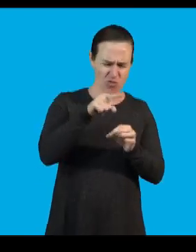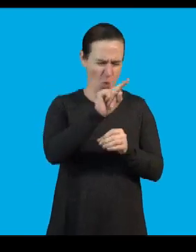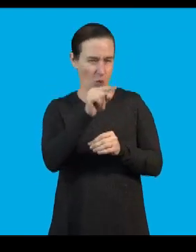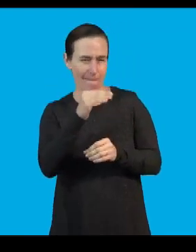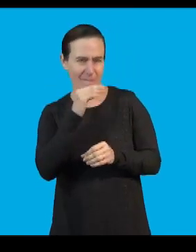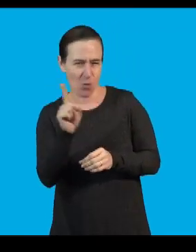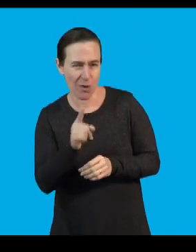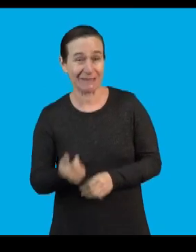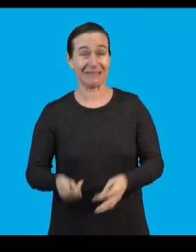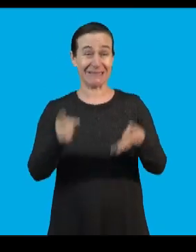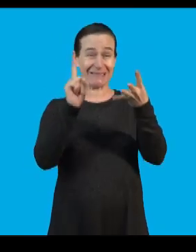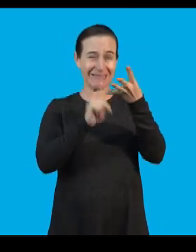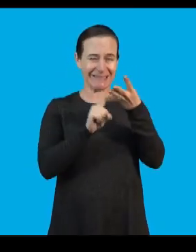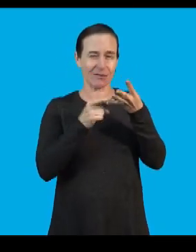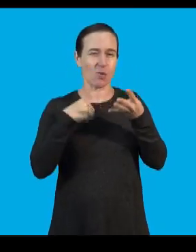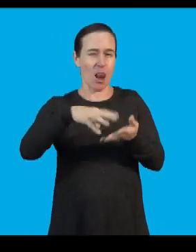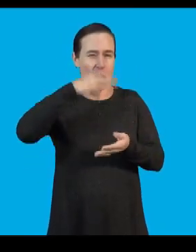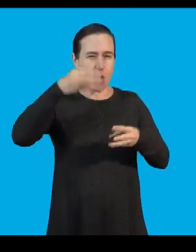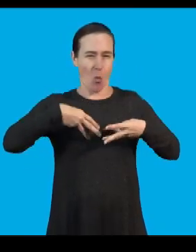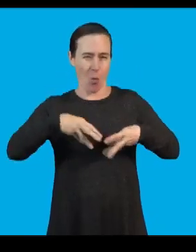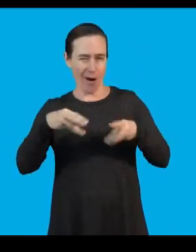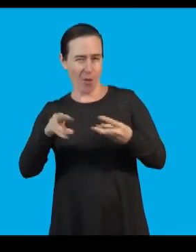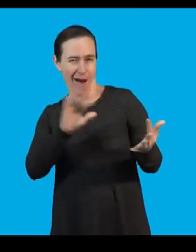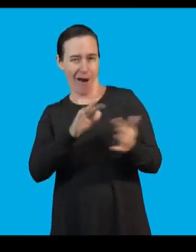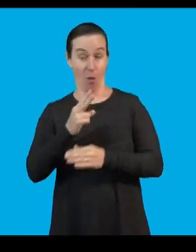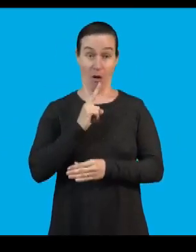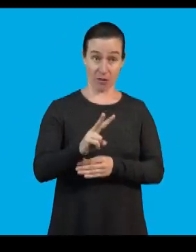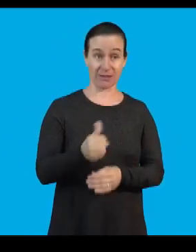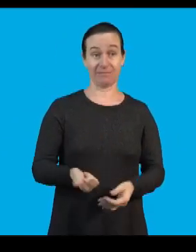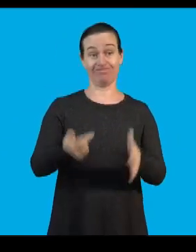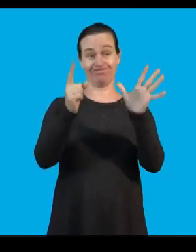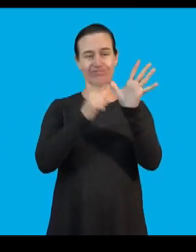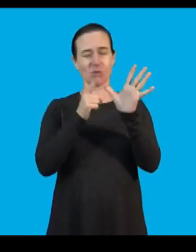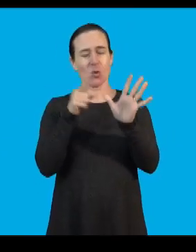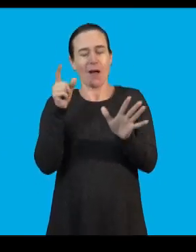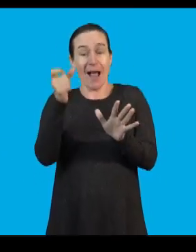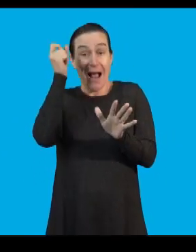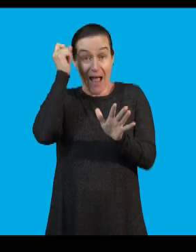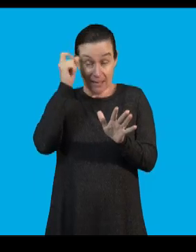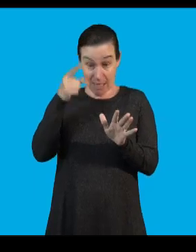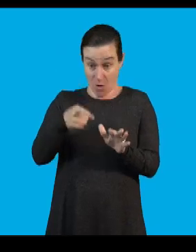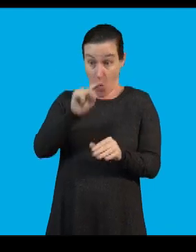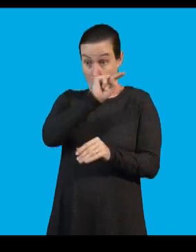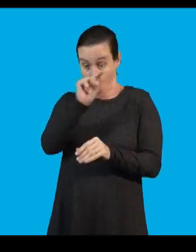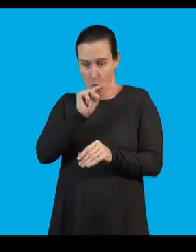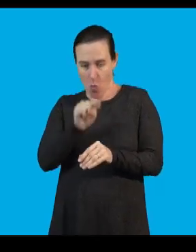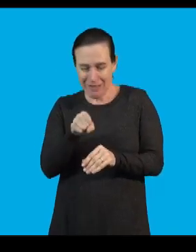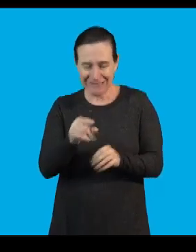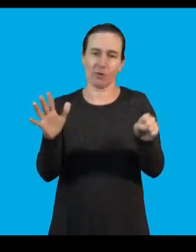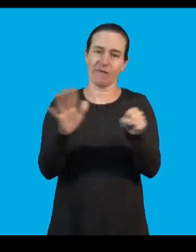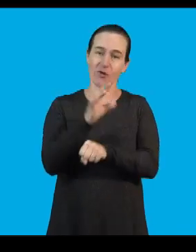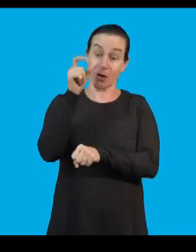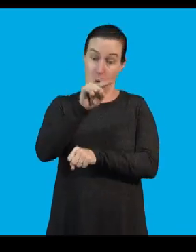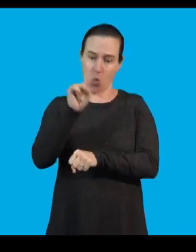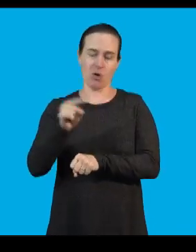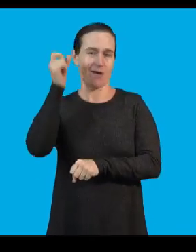technique to answer questions. That's always important. And then we're going to understand our exam questions as soon